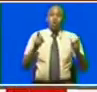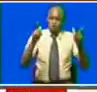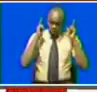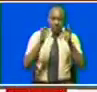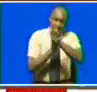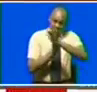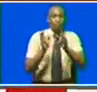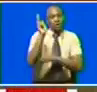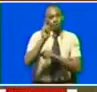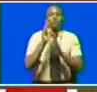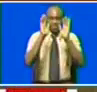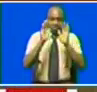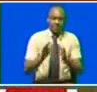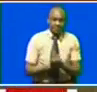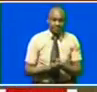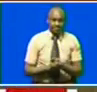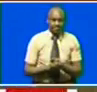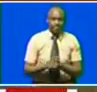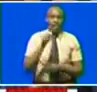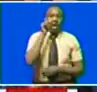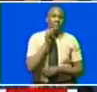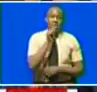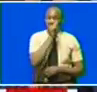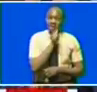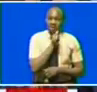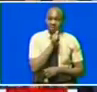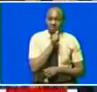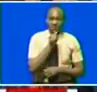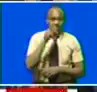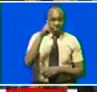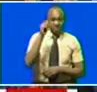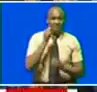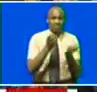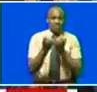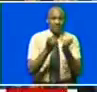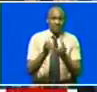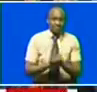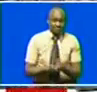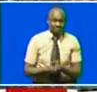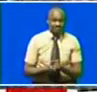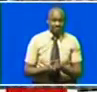remain vital. Abi Agina, KTN Business.